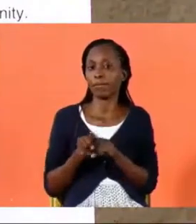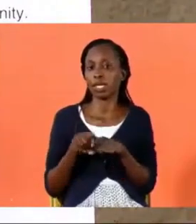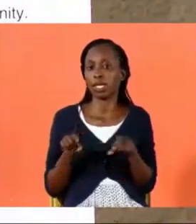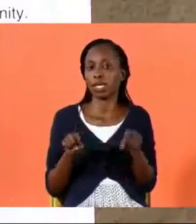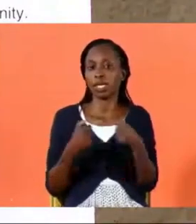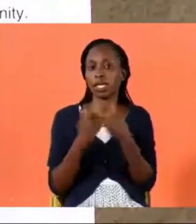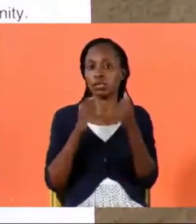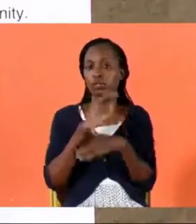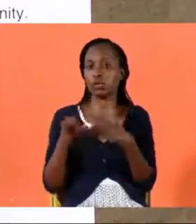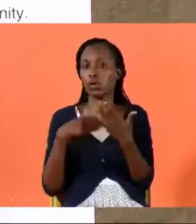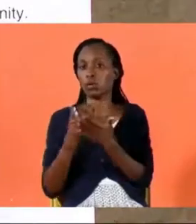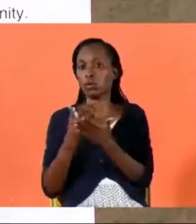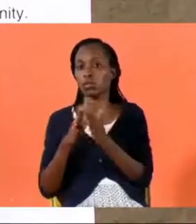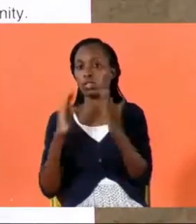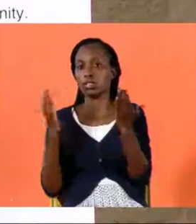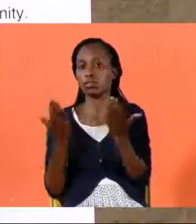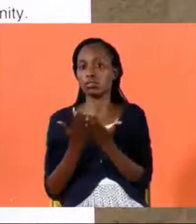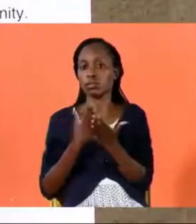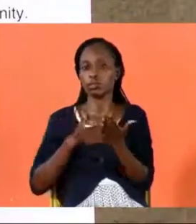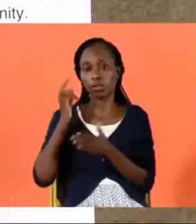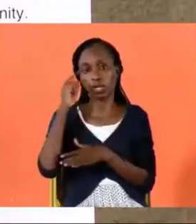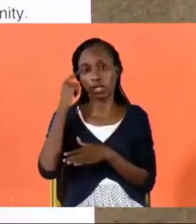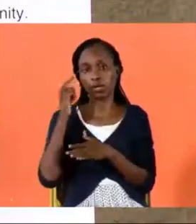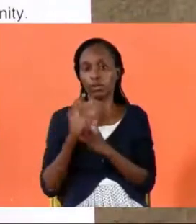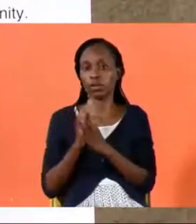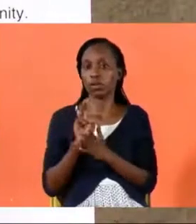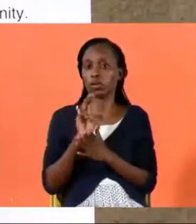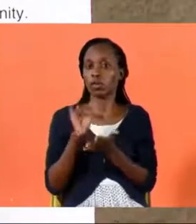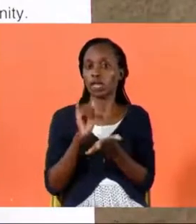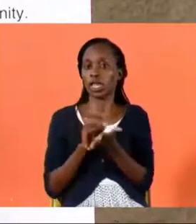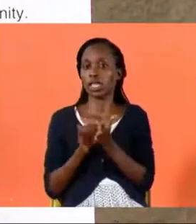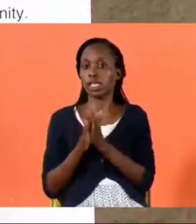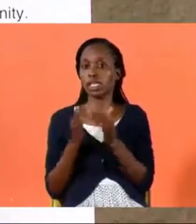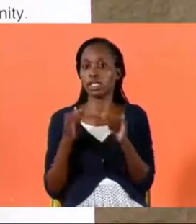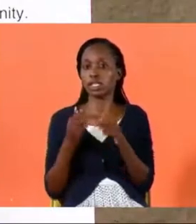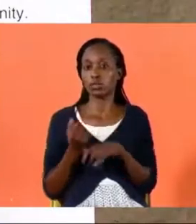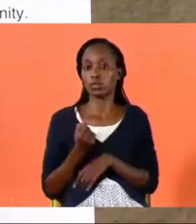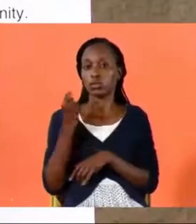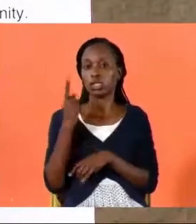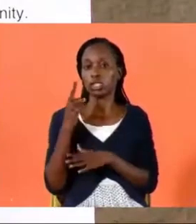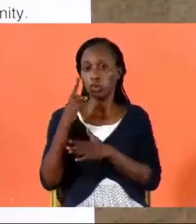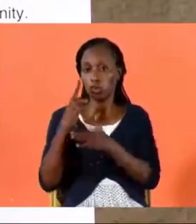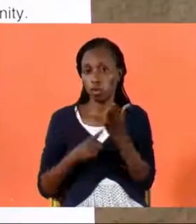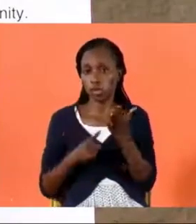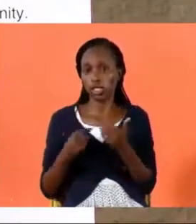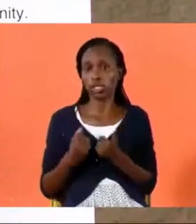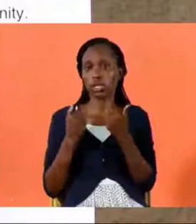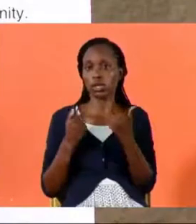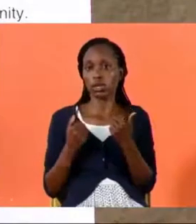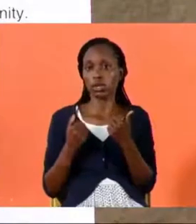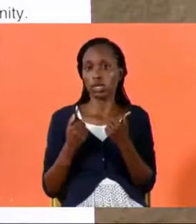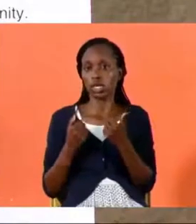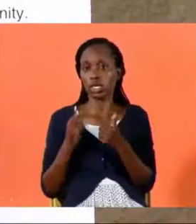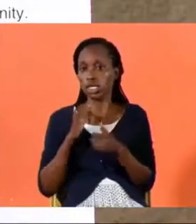around the world, right? So I think looking at that and trying to understand what is happening is a